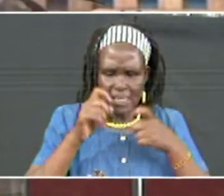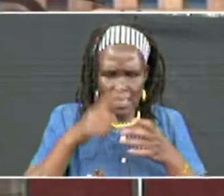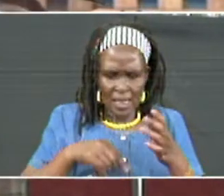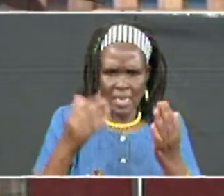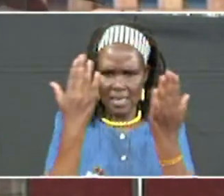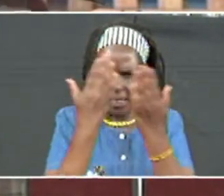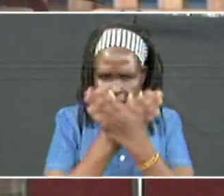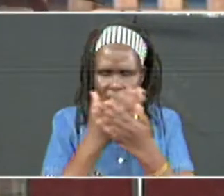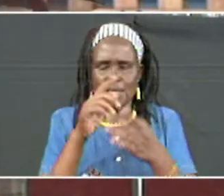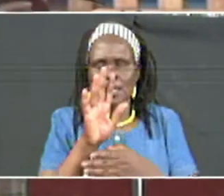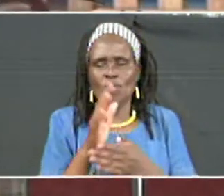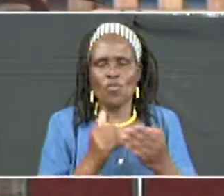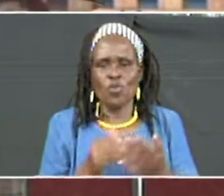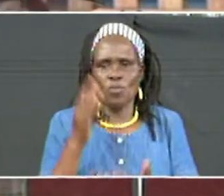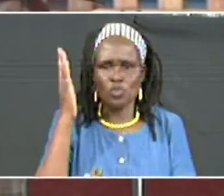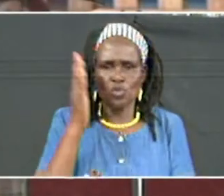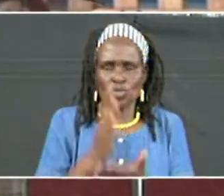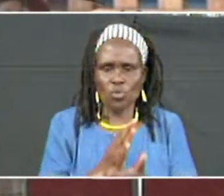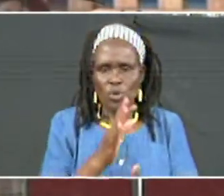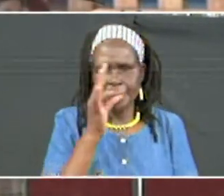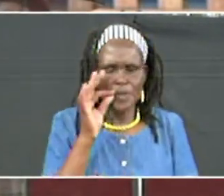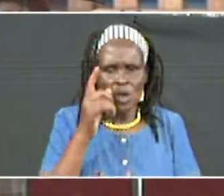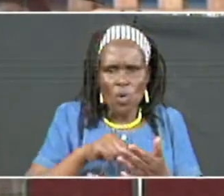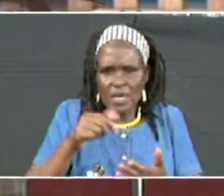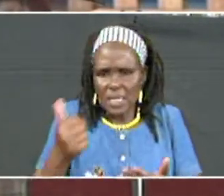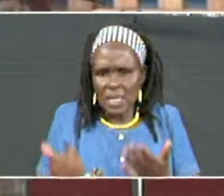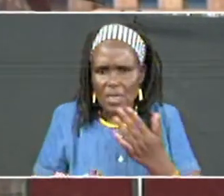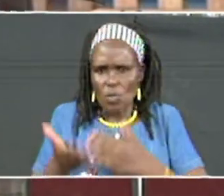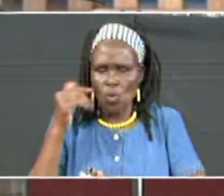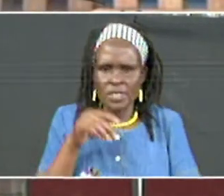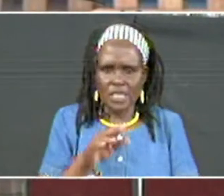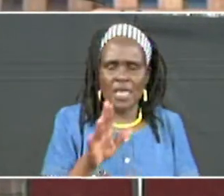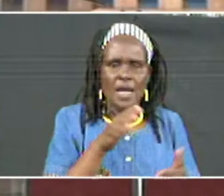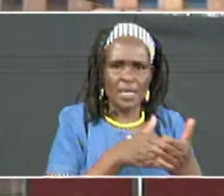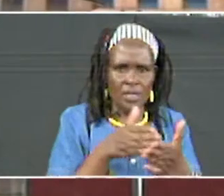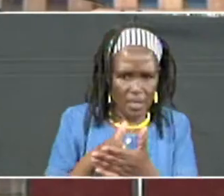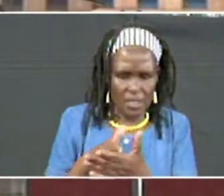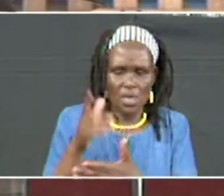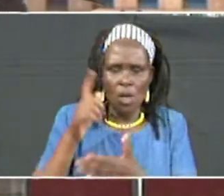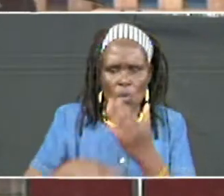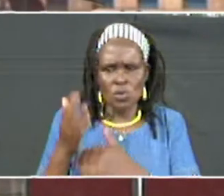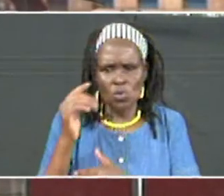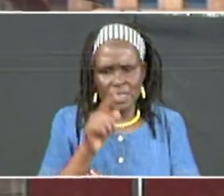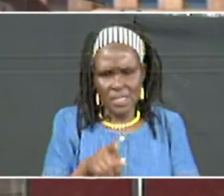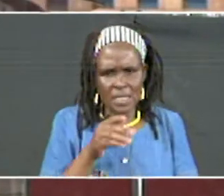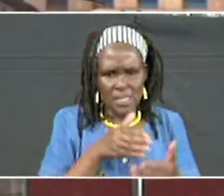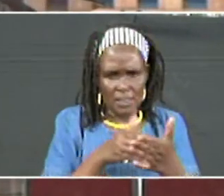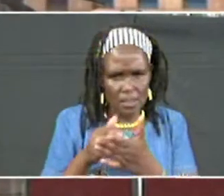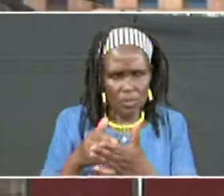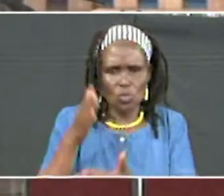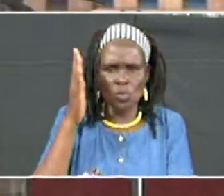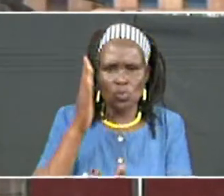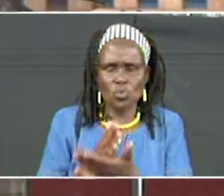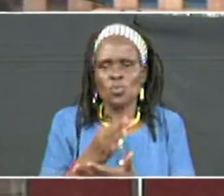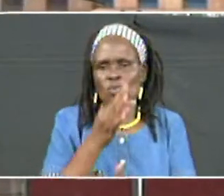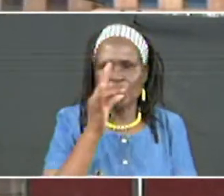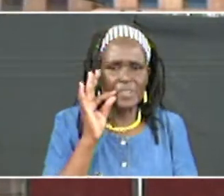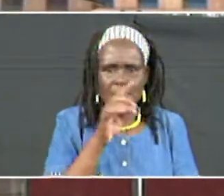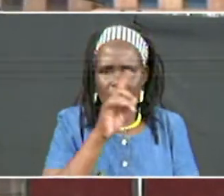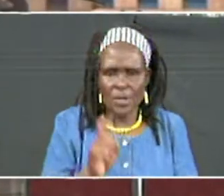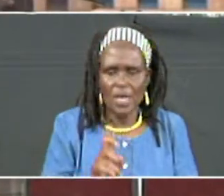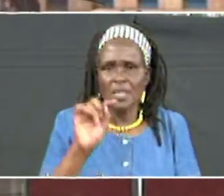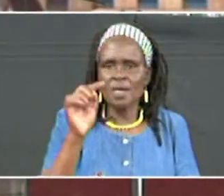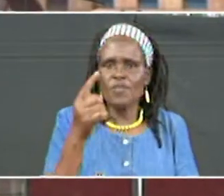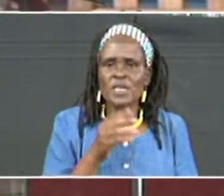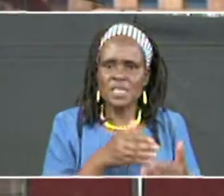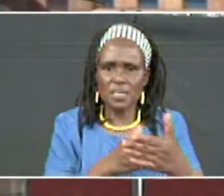fasting. What then was their hindrance? What was this hindrance to true fasting? The first hindrance